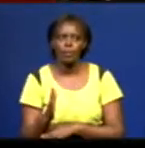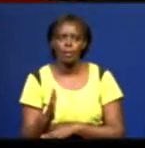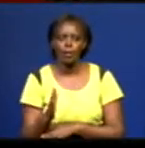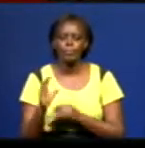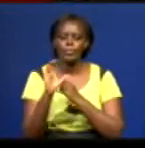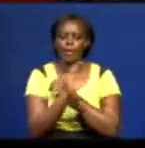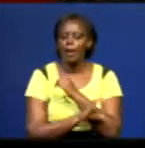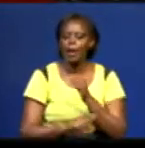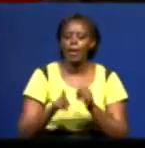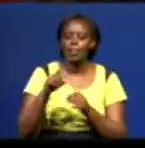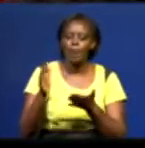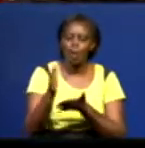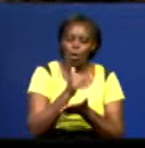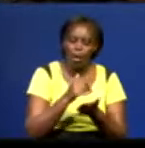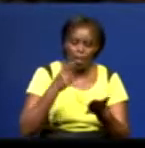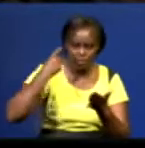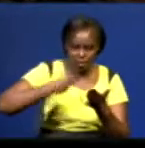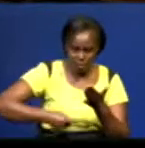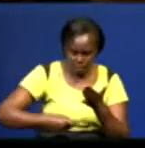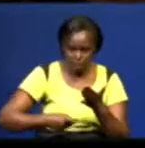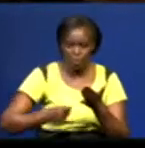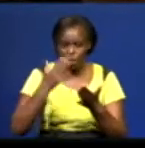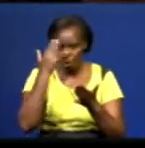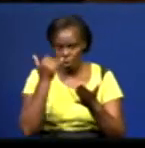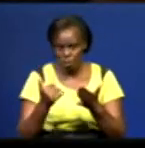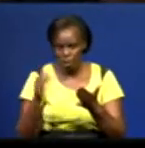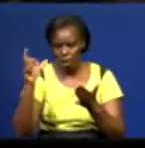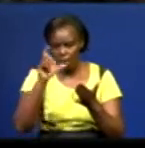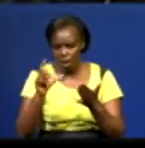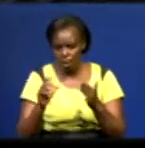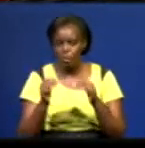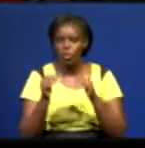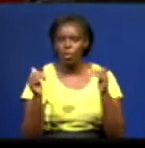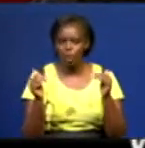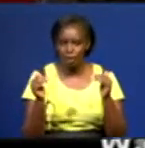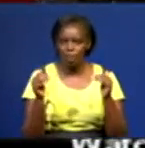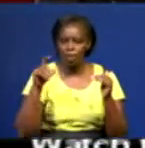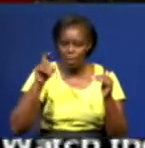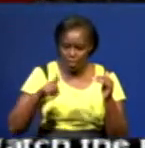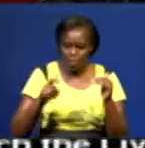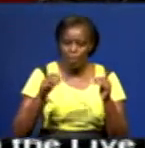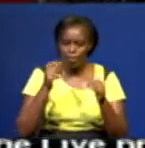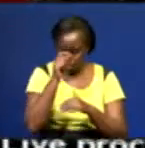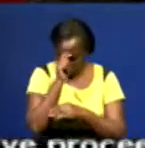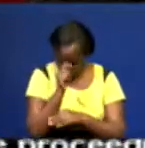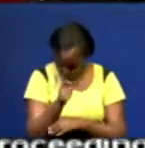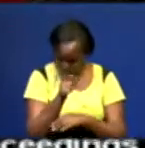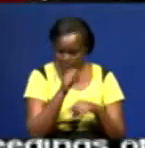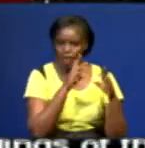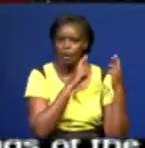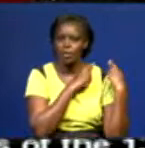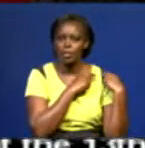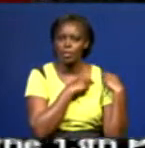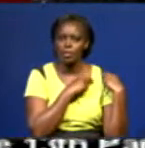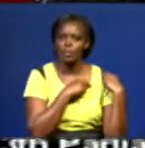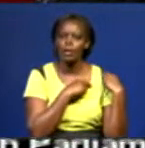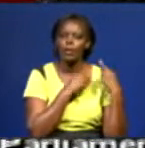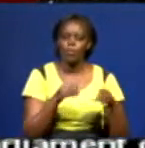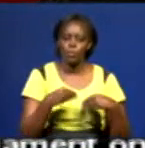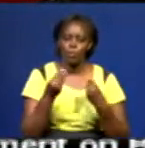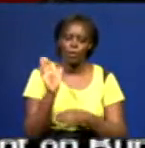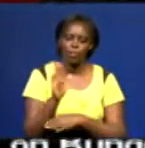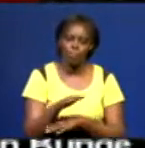the country must collect taxes because from a regional level, we must obey the obligation of remittance